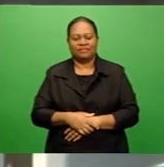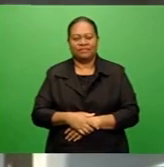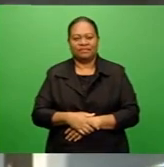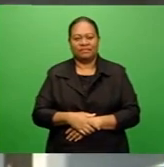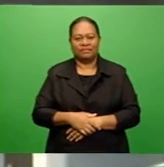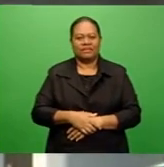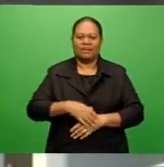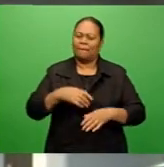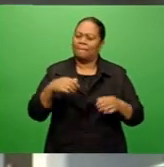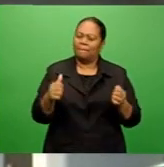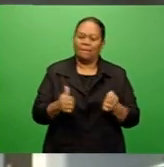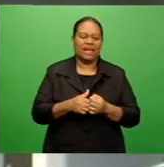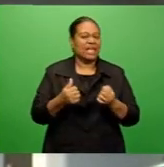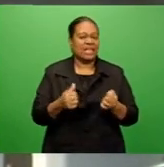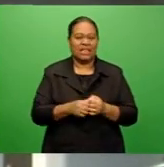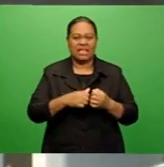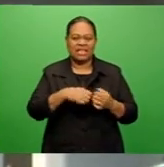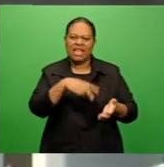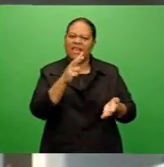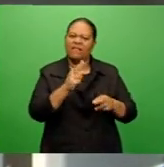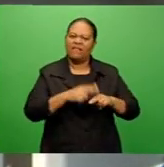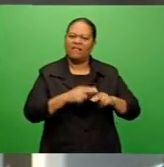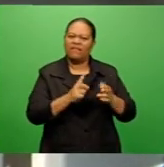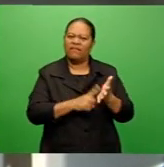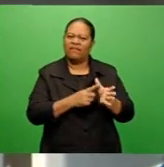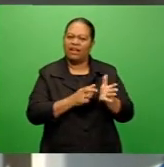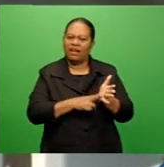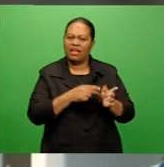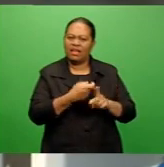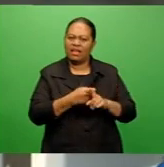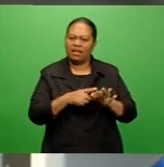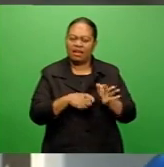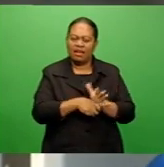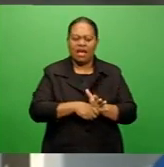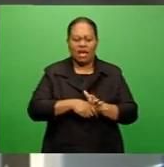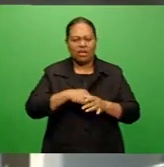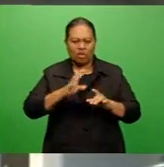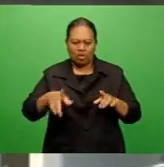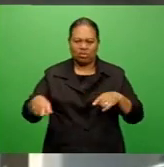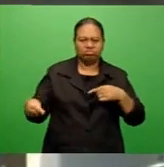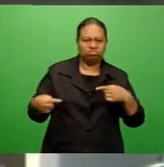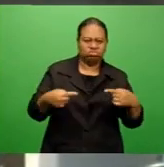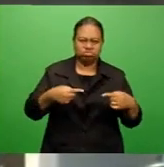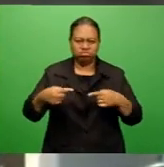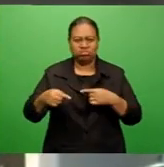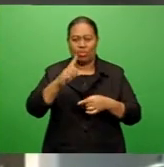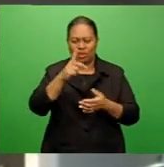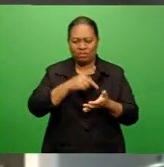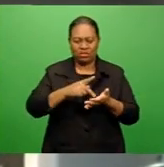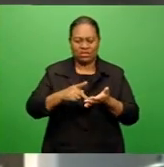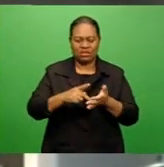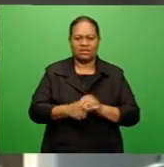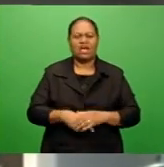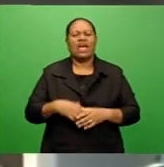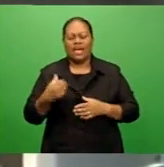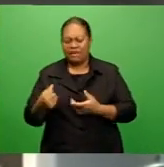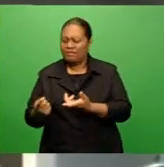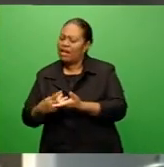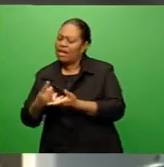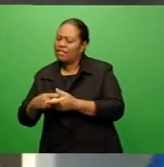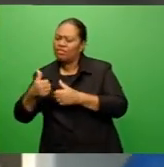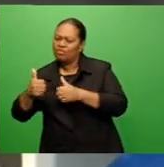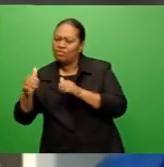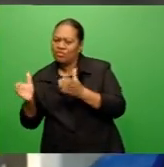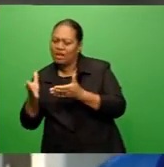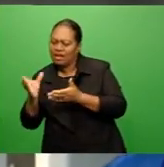There's a lot of flankers in the Suva squad and we fight for one position every week. There are many good players in the squad, so I